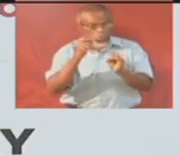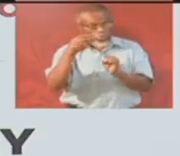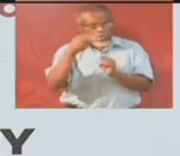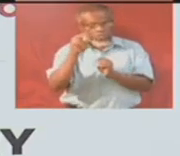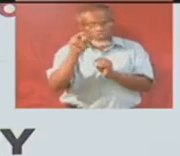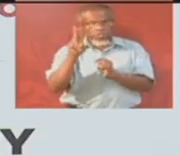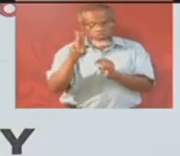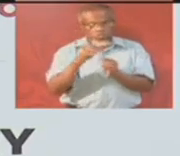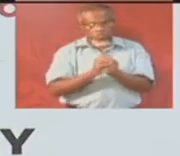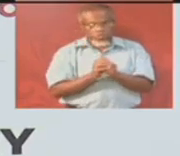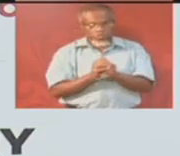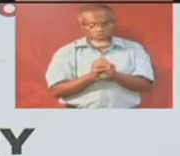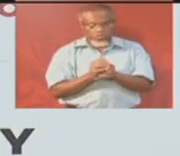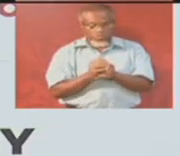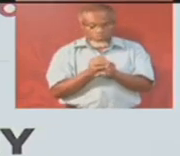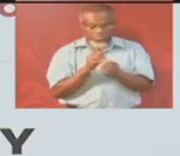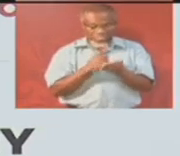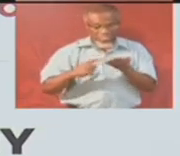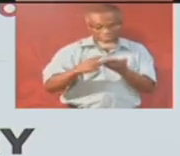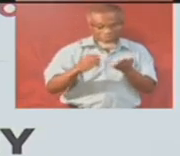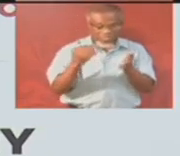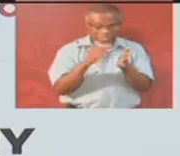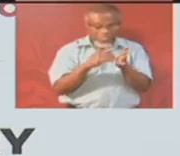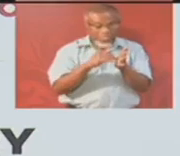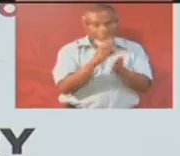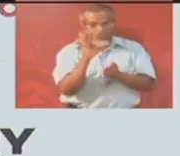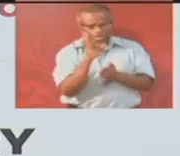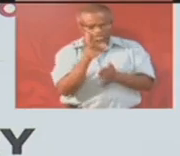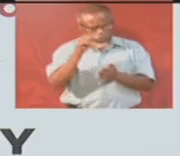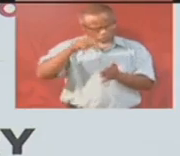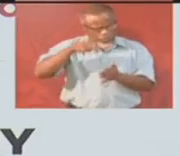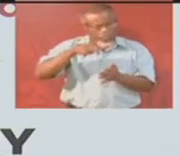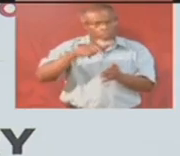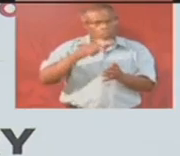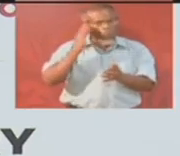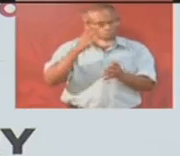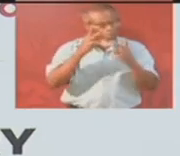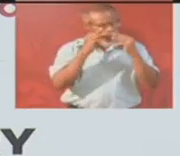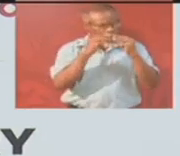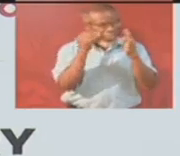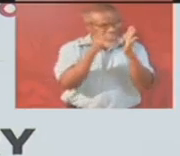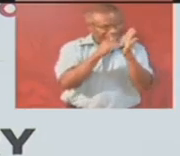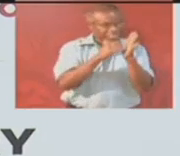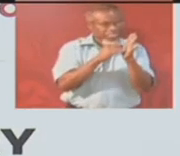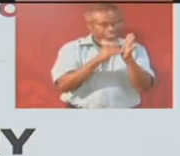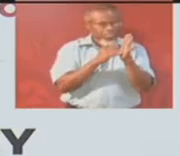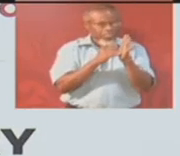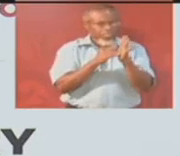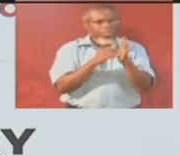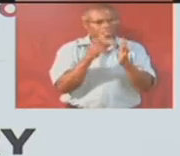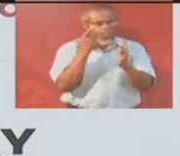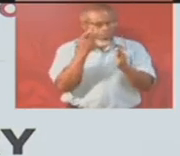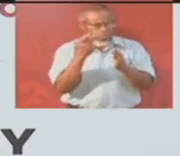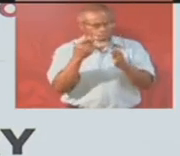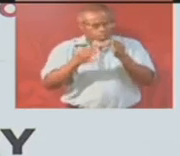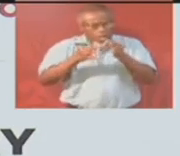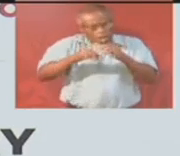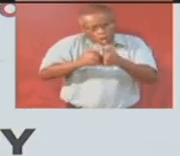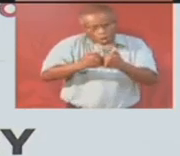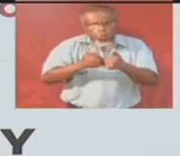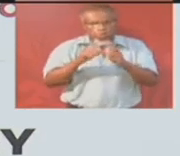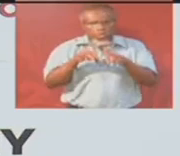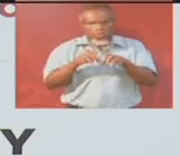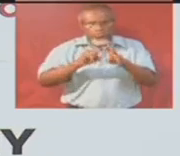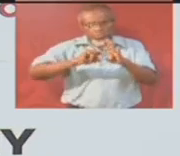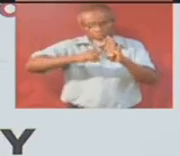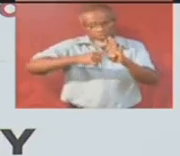numbers. And plan B is to operationalize the adult tower. And if it comes to that, then